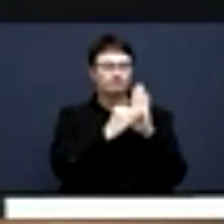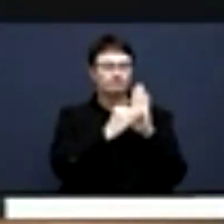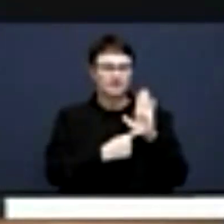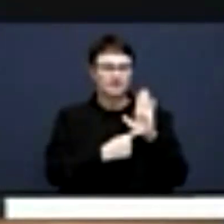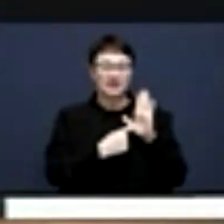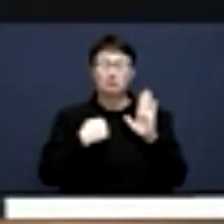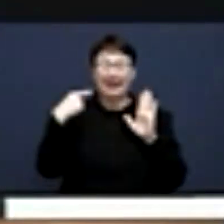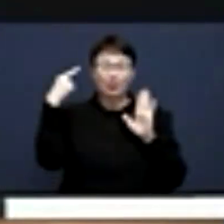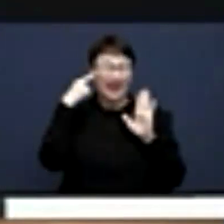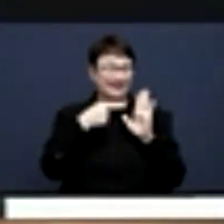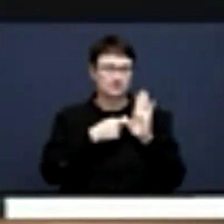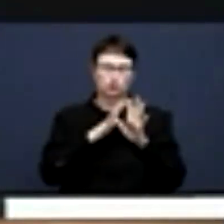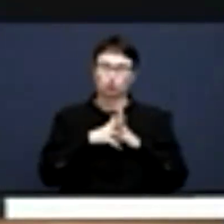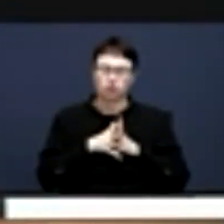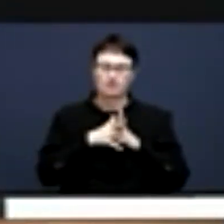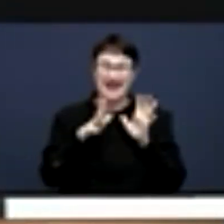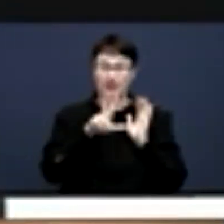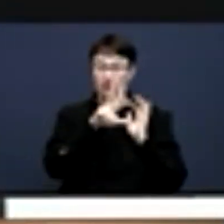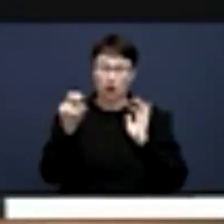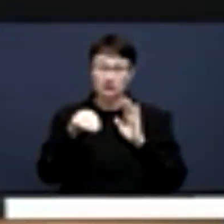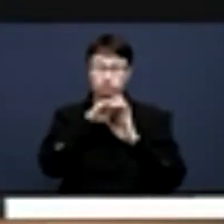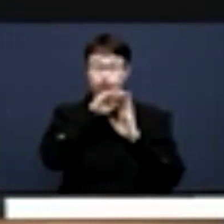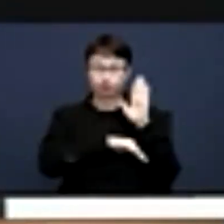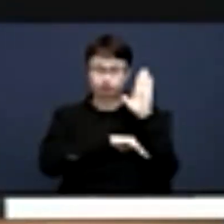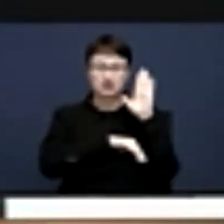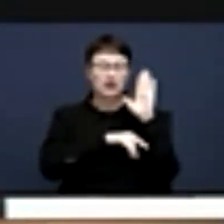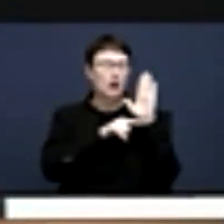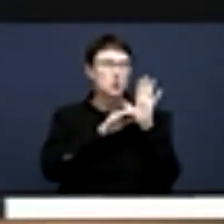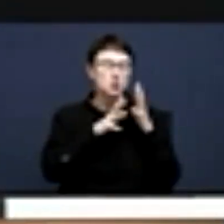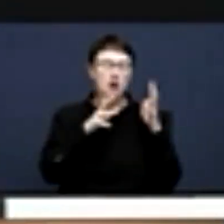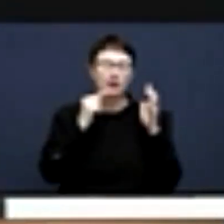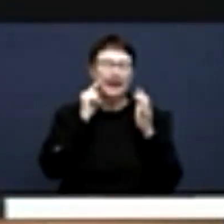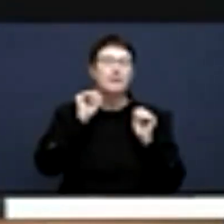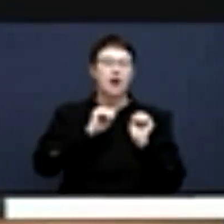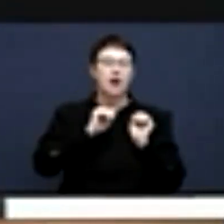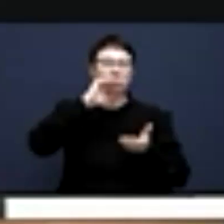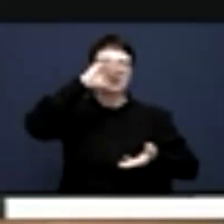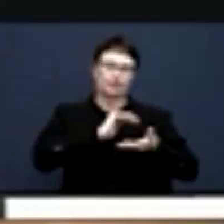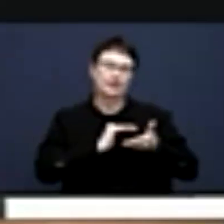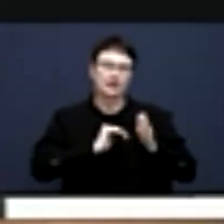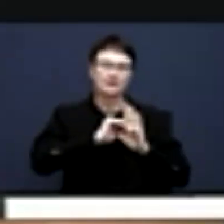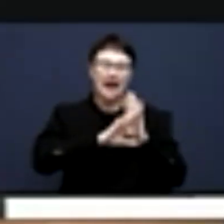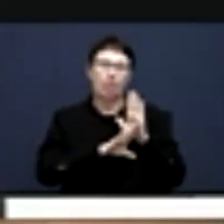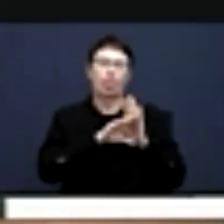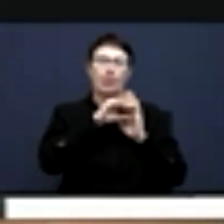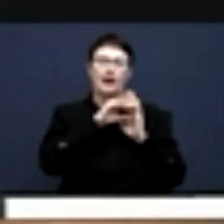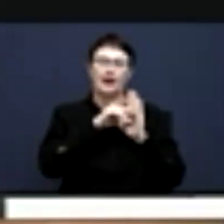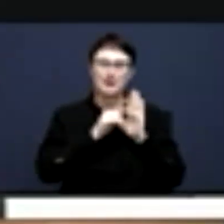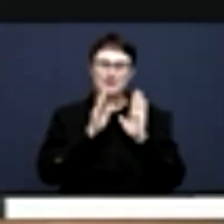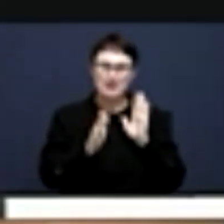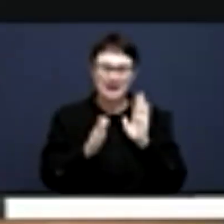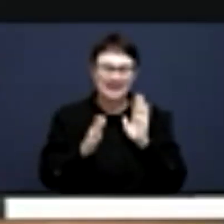later. So we have a list of 30 KPIs by which we measure the success of the accessibility team, the accessibility